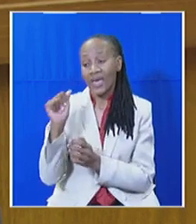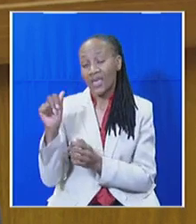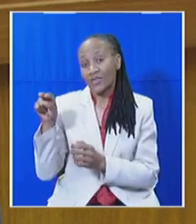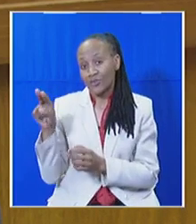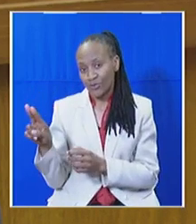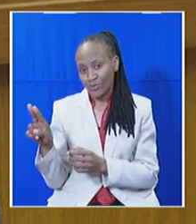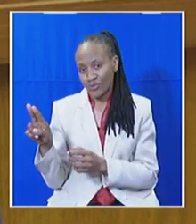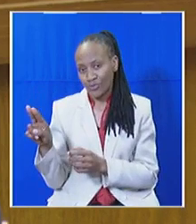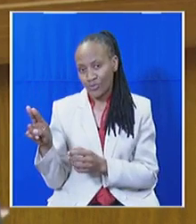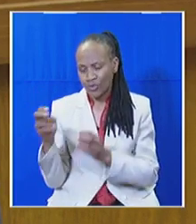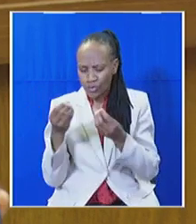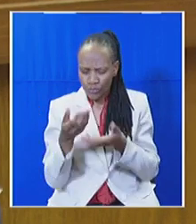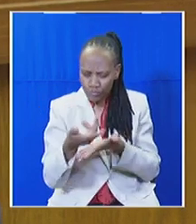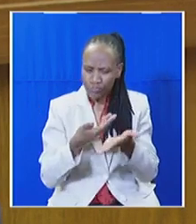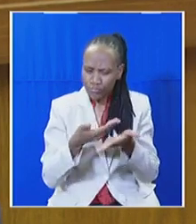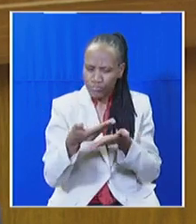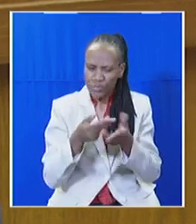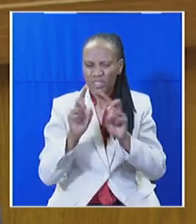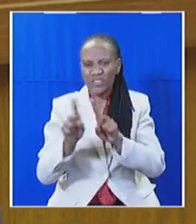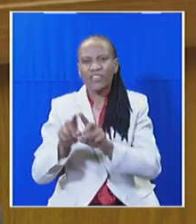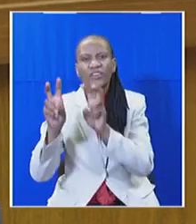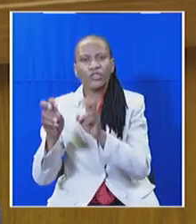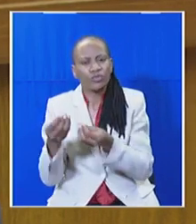on the matters at hand.